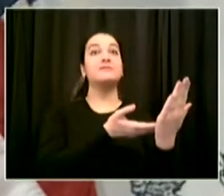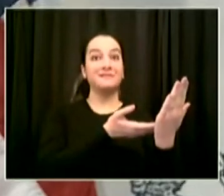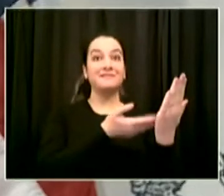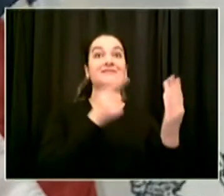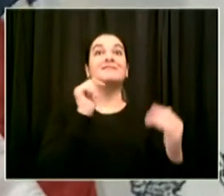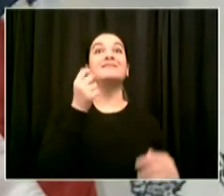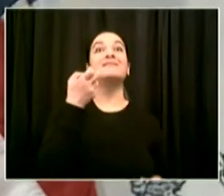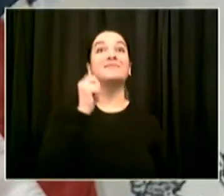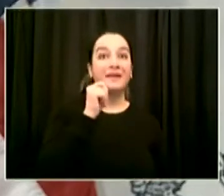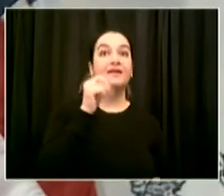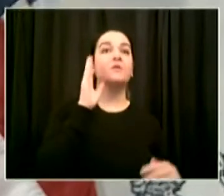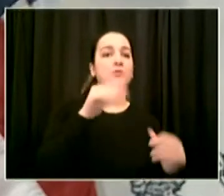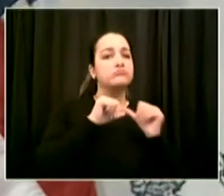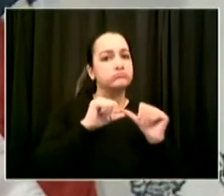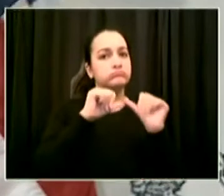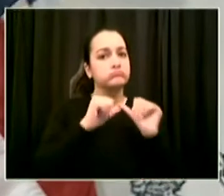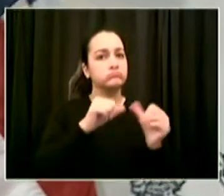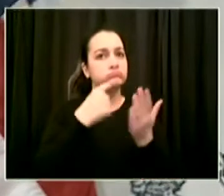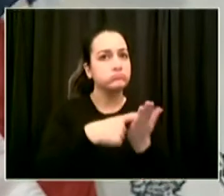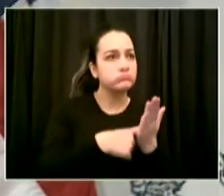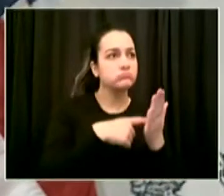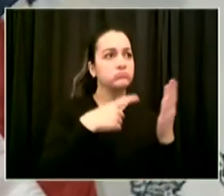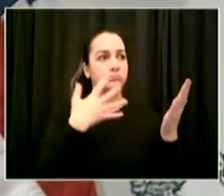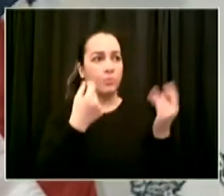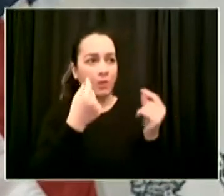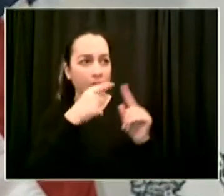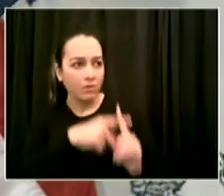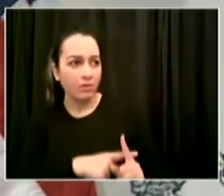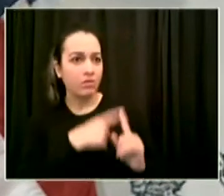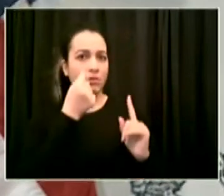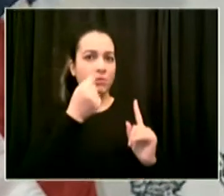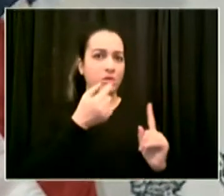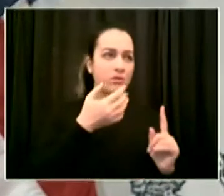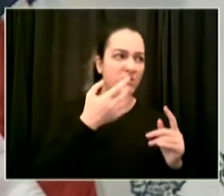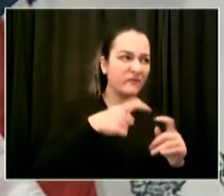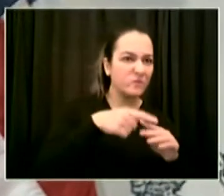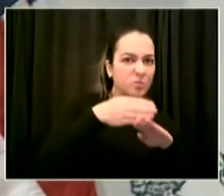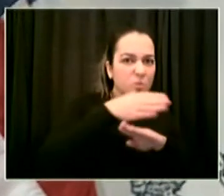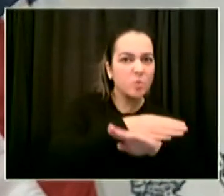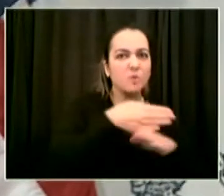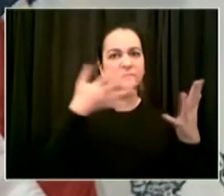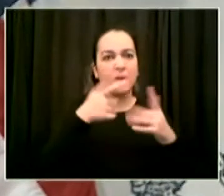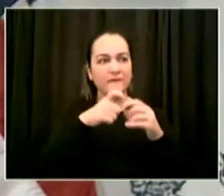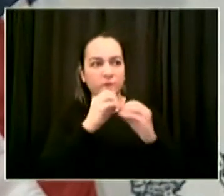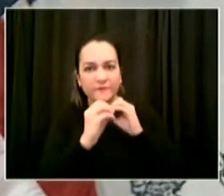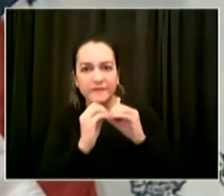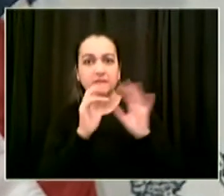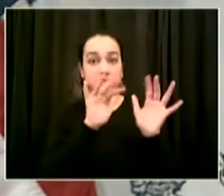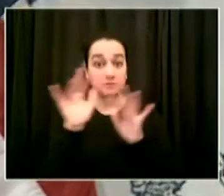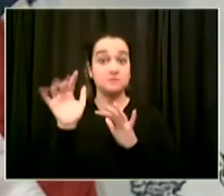in the process. And I know it will help everyone to do their work better. For anyone